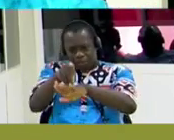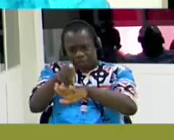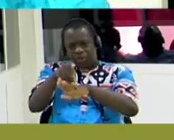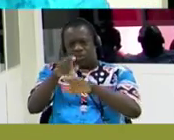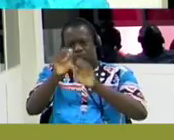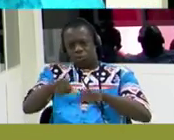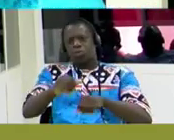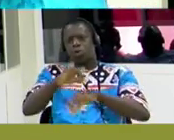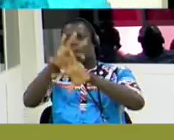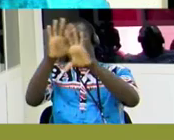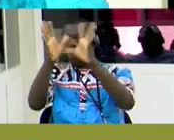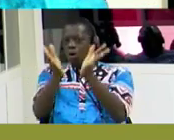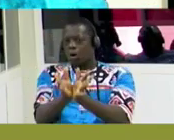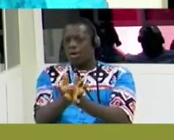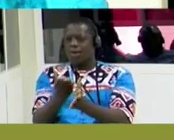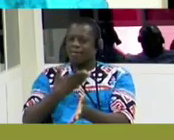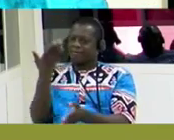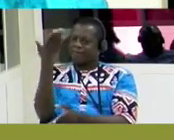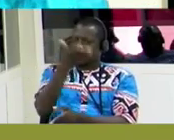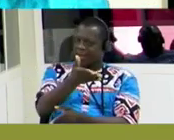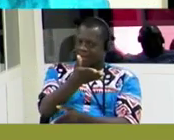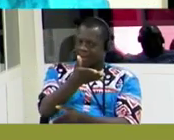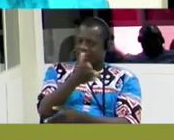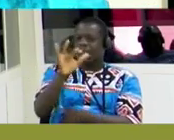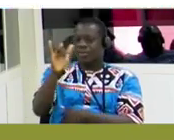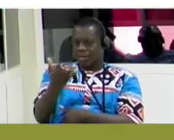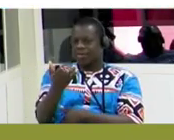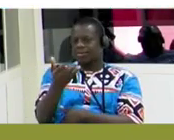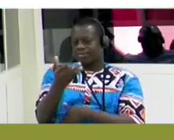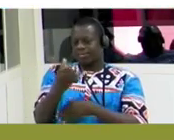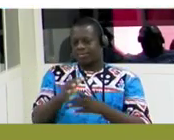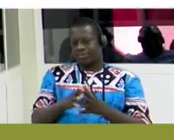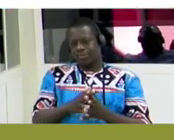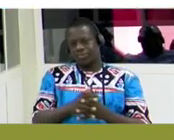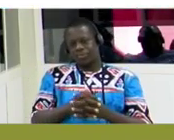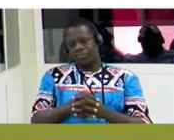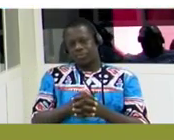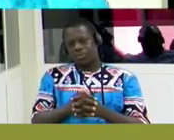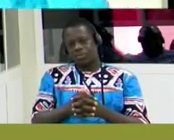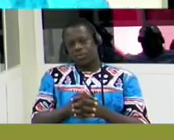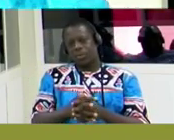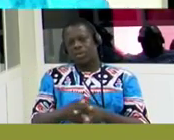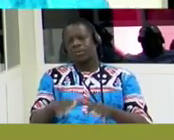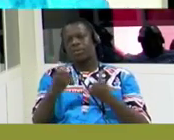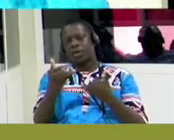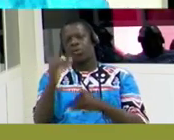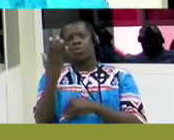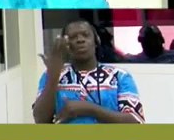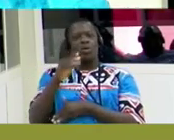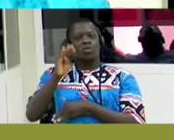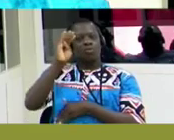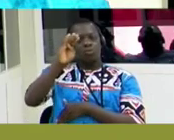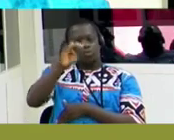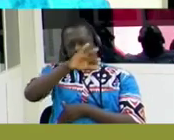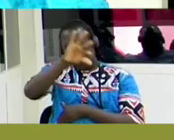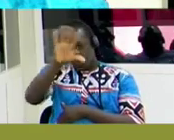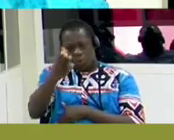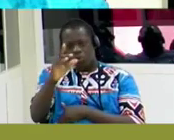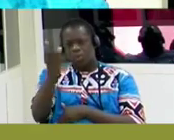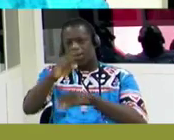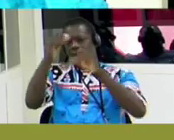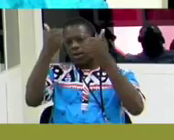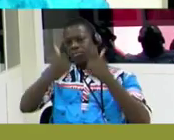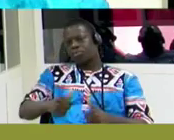and be present, make yourself present. Yeah. All right. So, and when he called for that fall-in, what